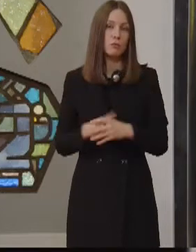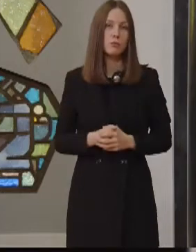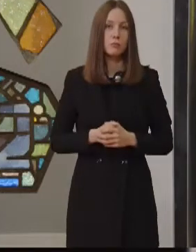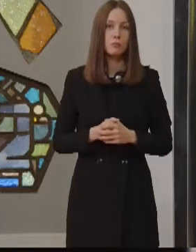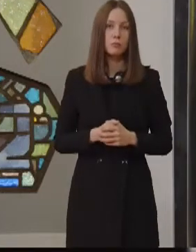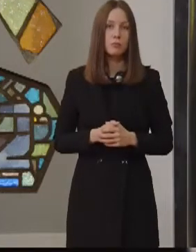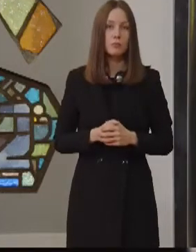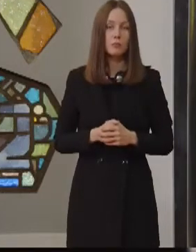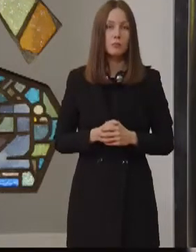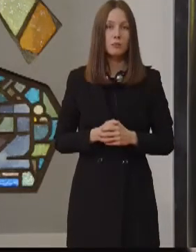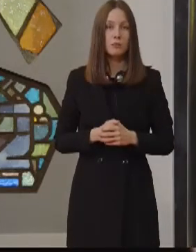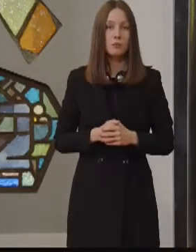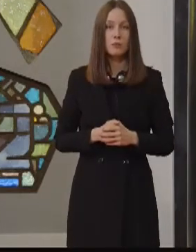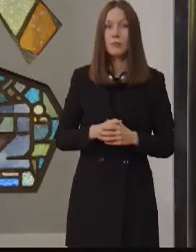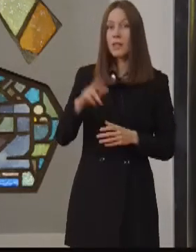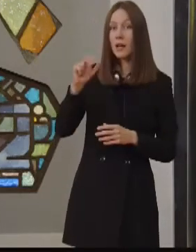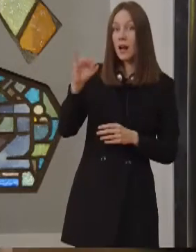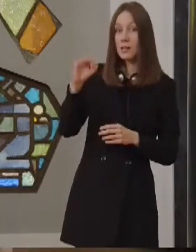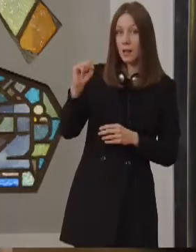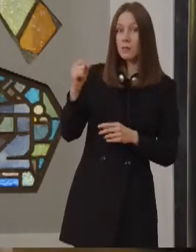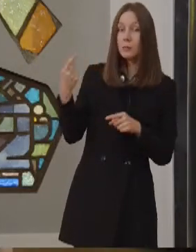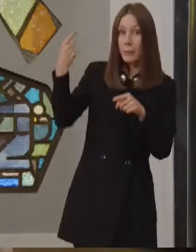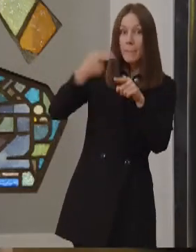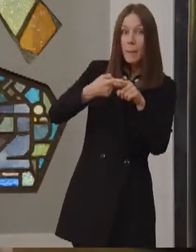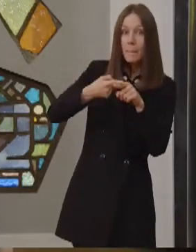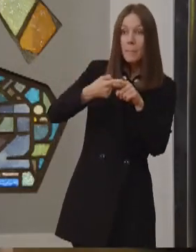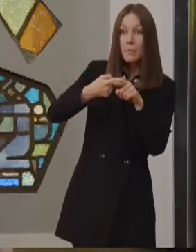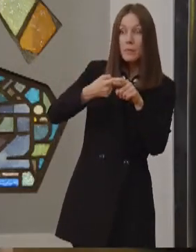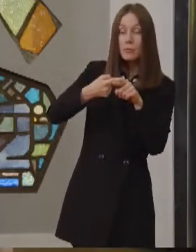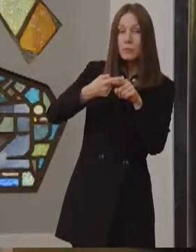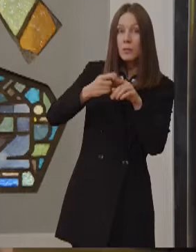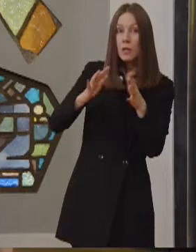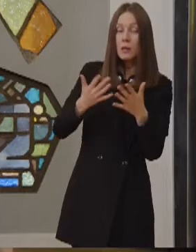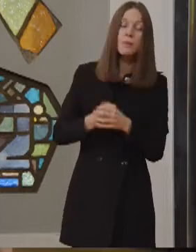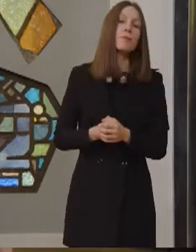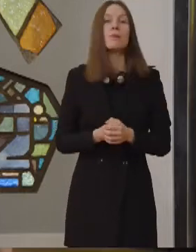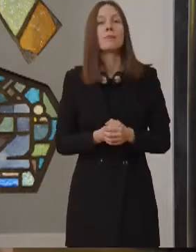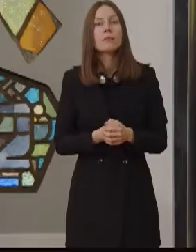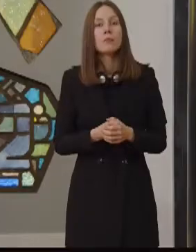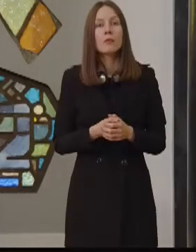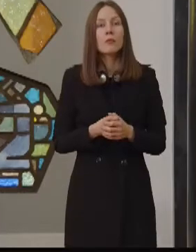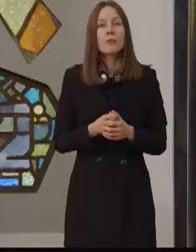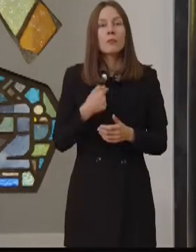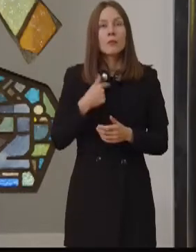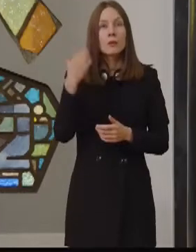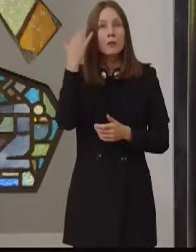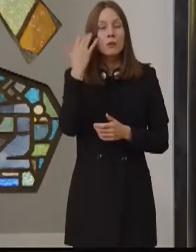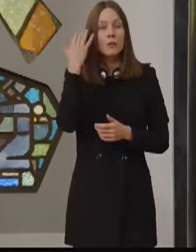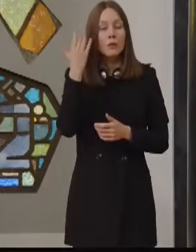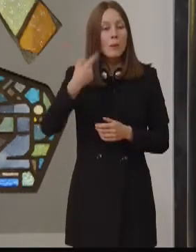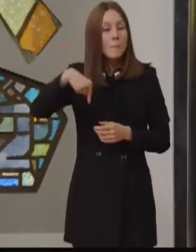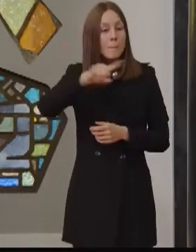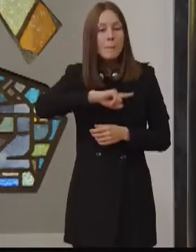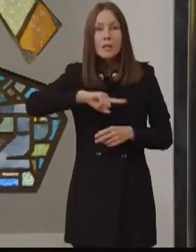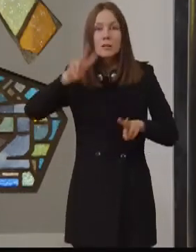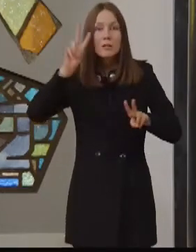that partners in that family are equal. Rasa, could you contribute to what has been said? Well, as I